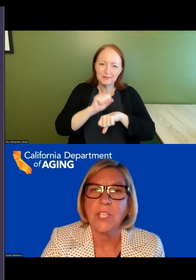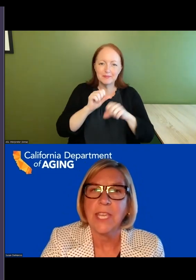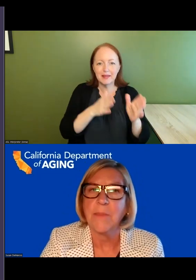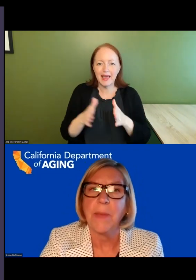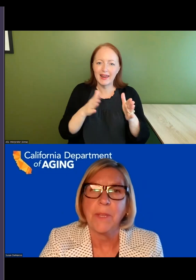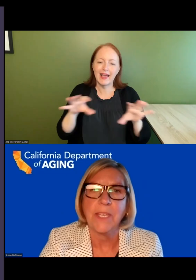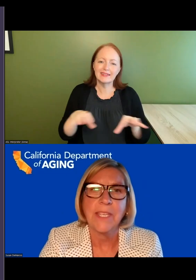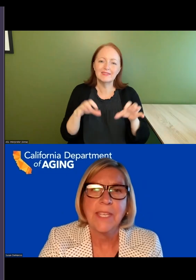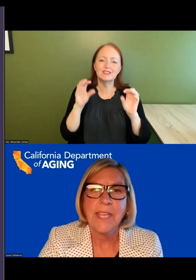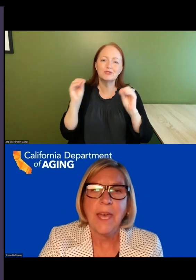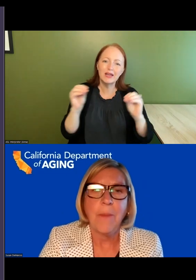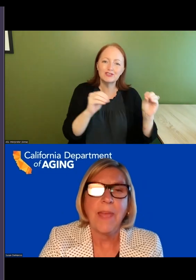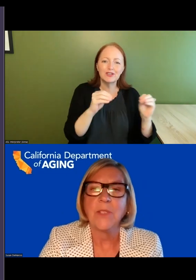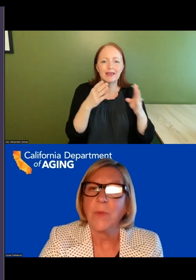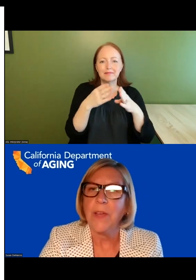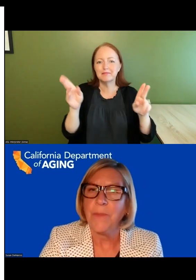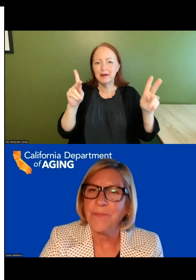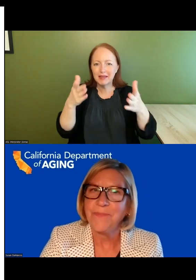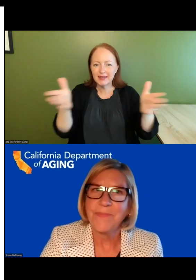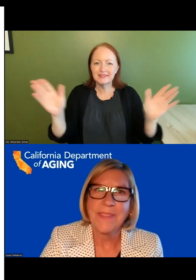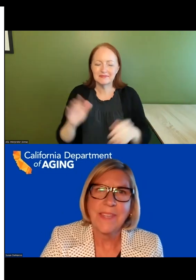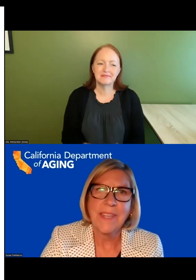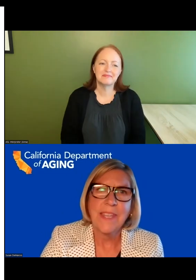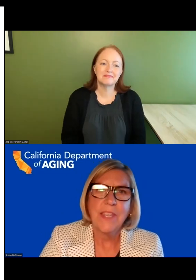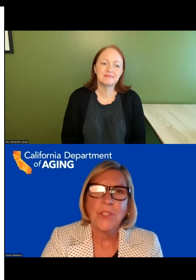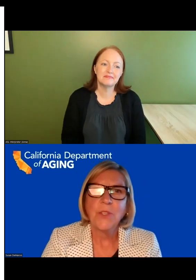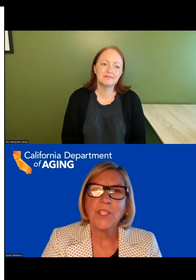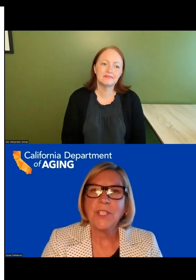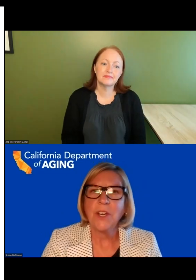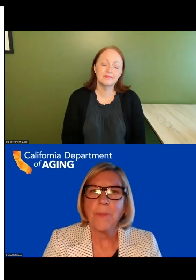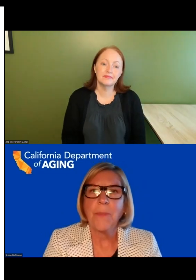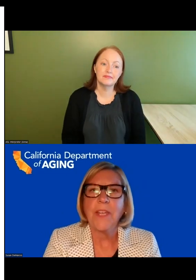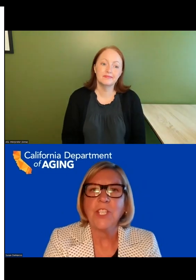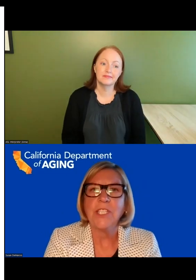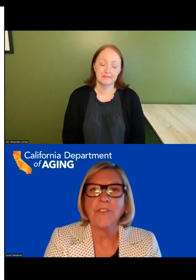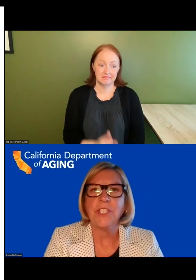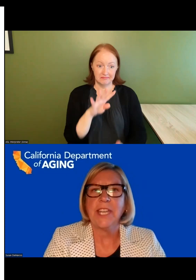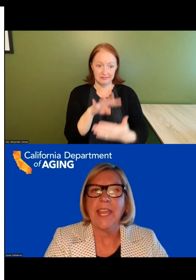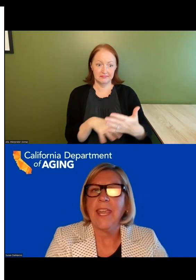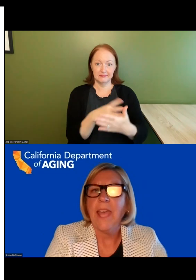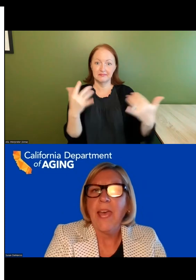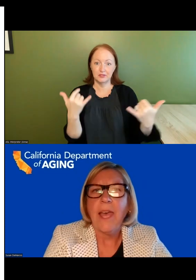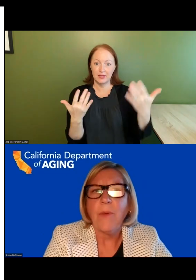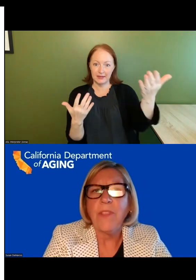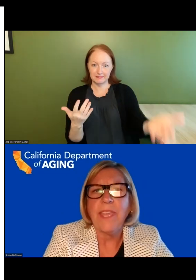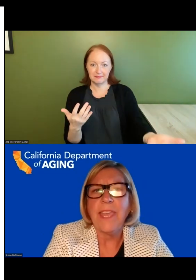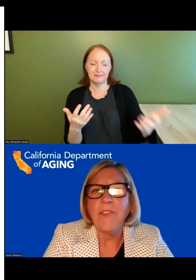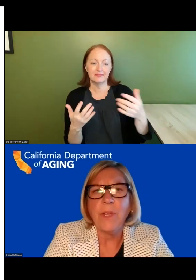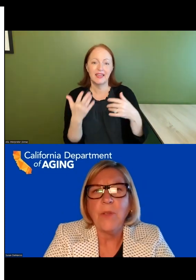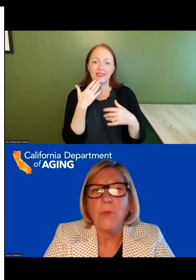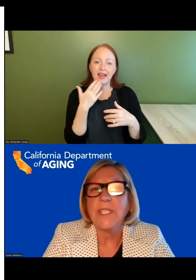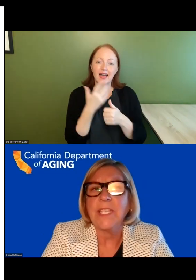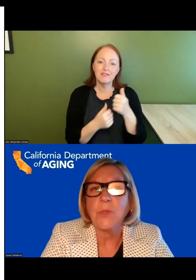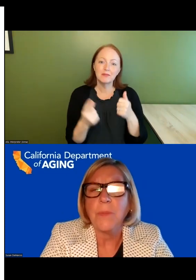to educate the public as well. So this is our agenda for today. I want to thank